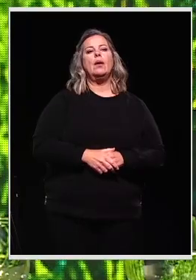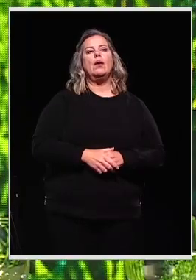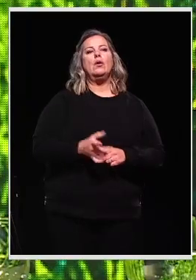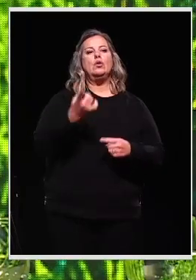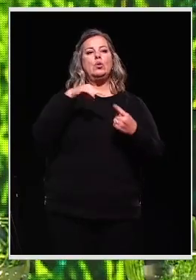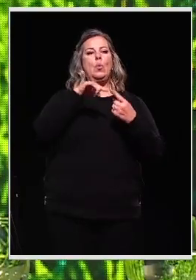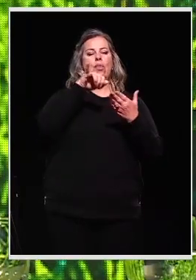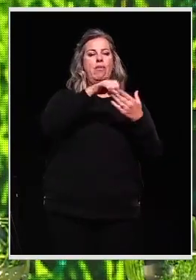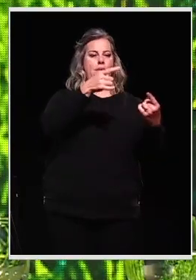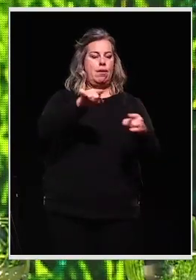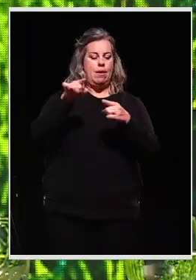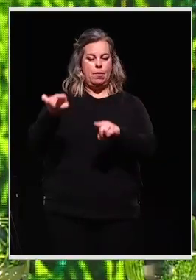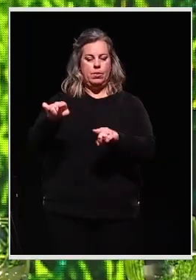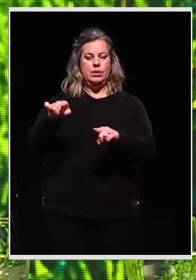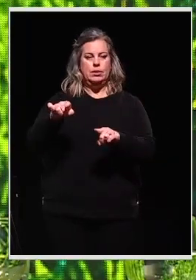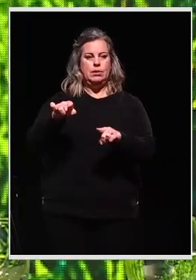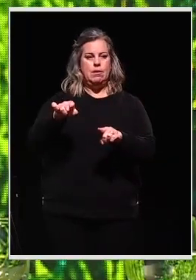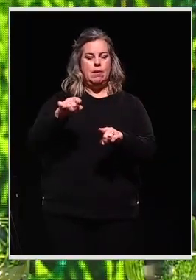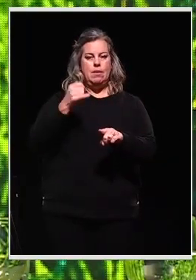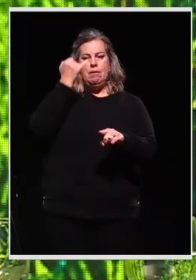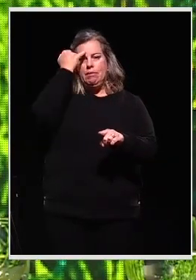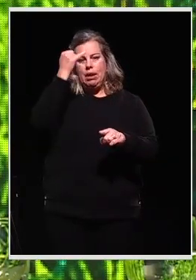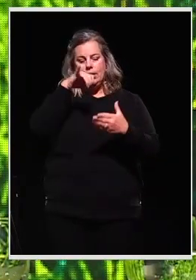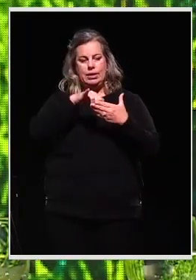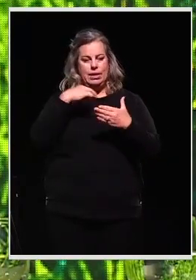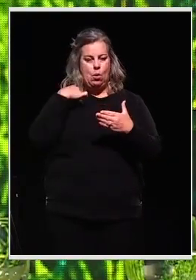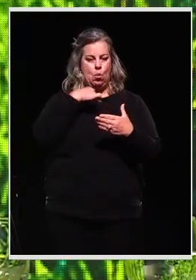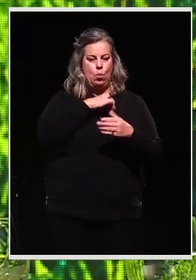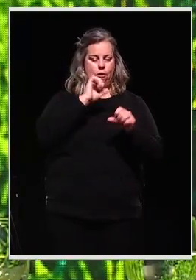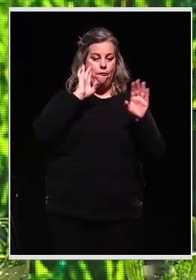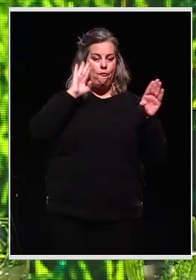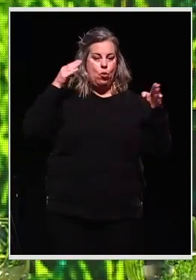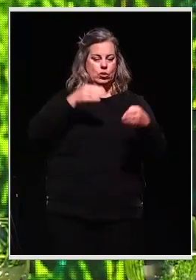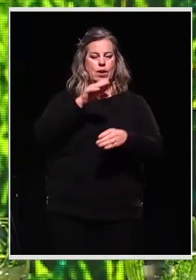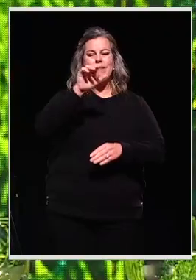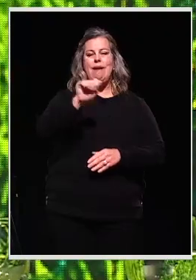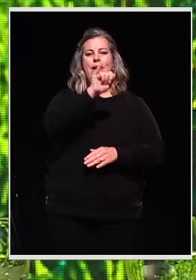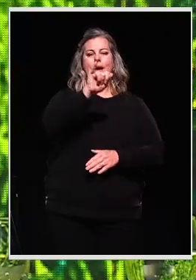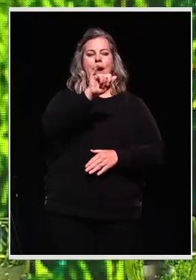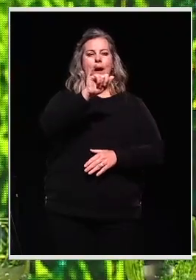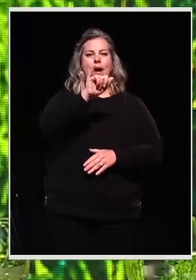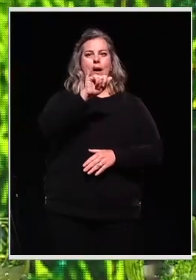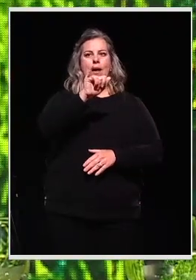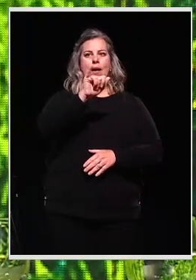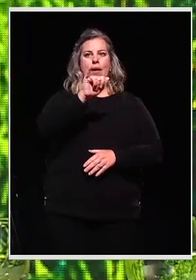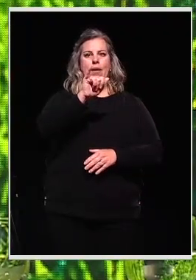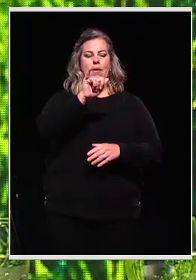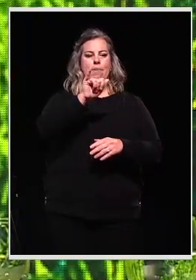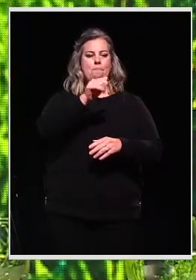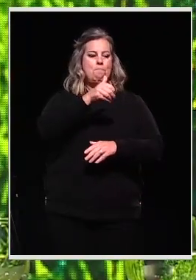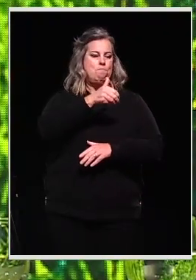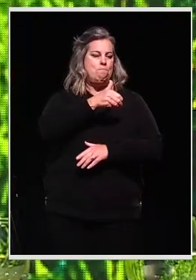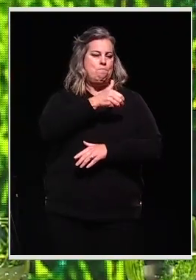of technology. But the idea that we're working on now, and many other groups are working on, is AI-powered modeling tools